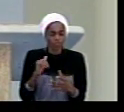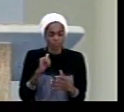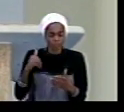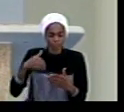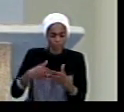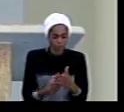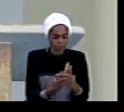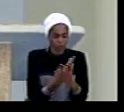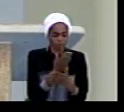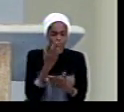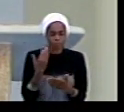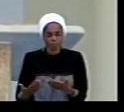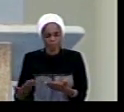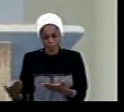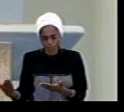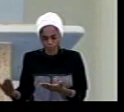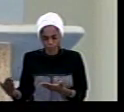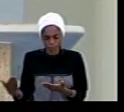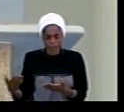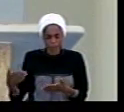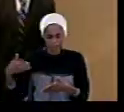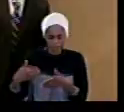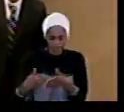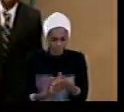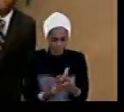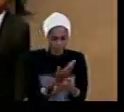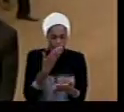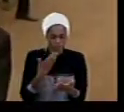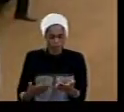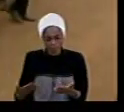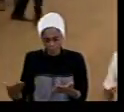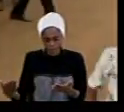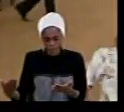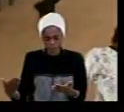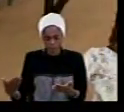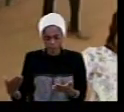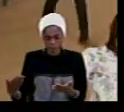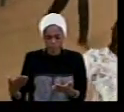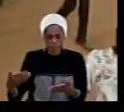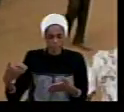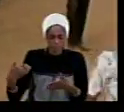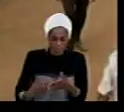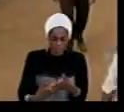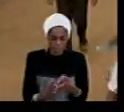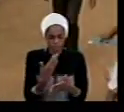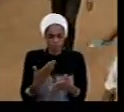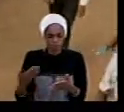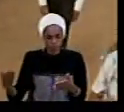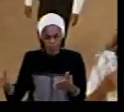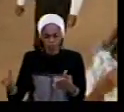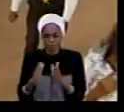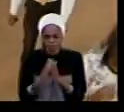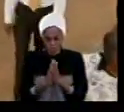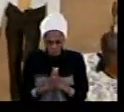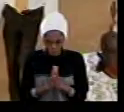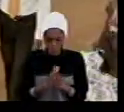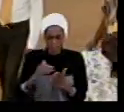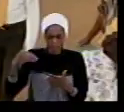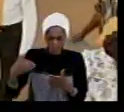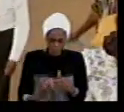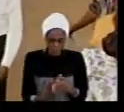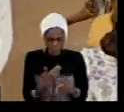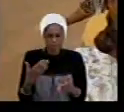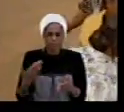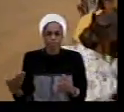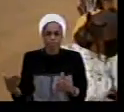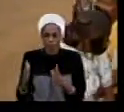thing. New things. New things. New